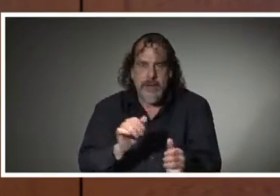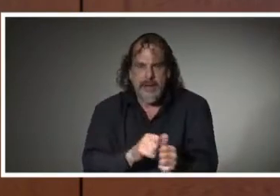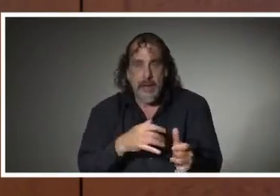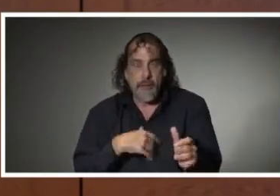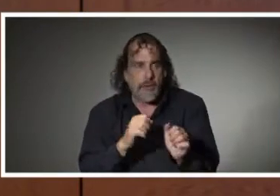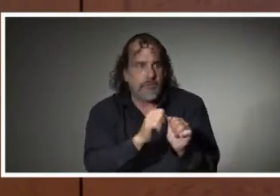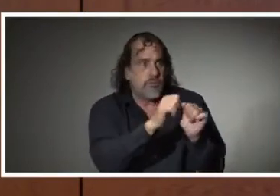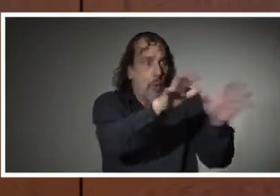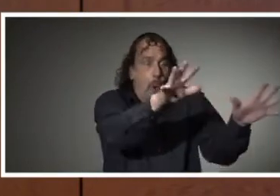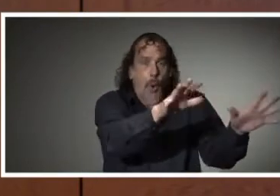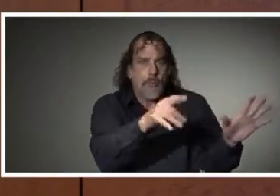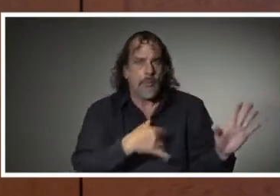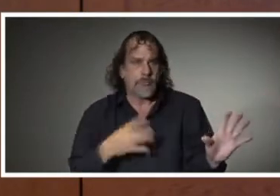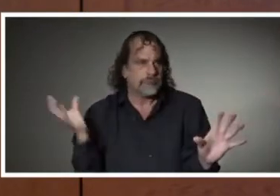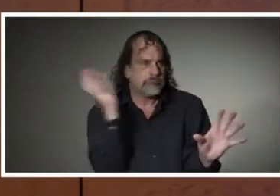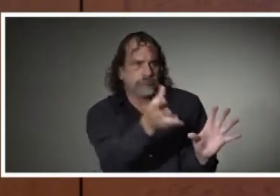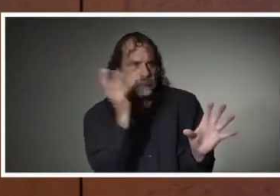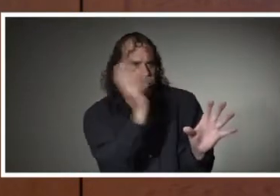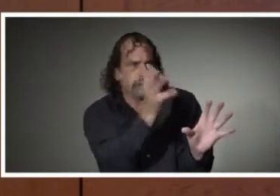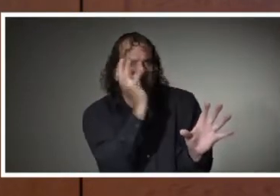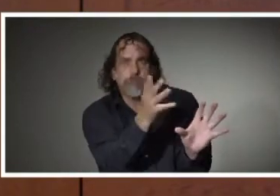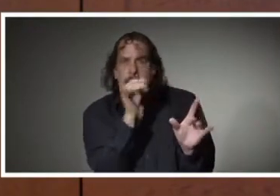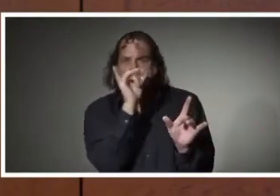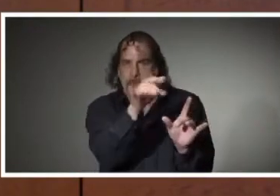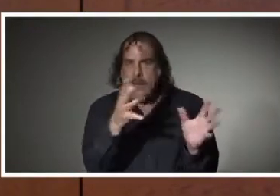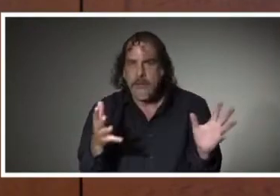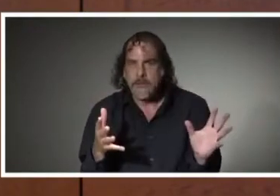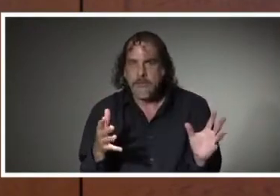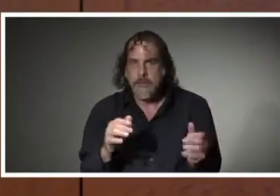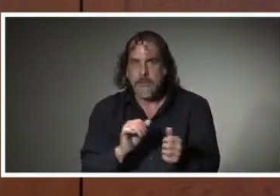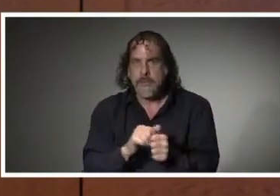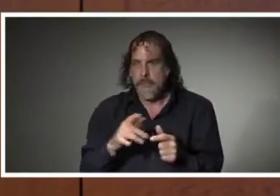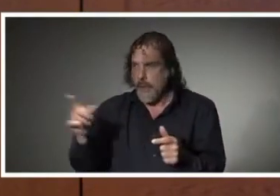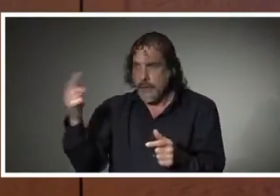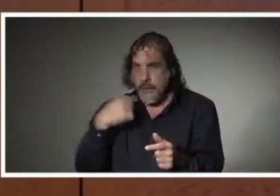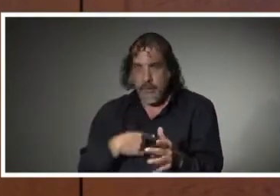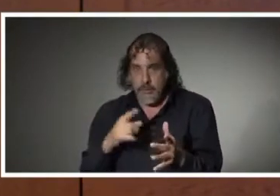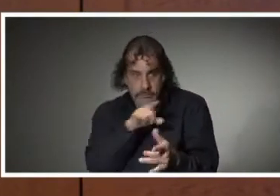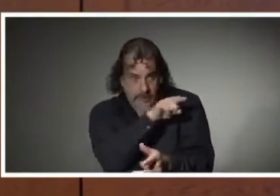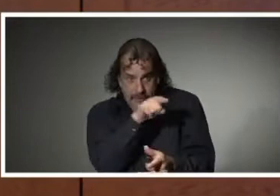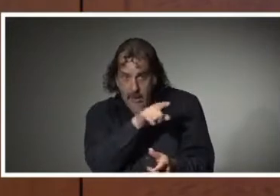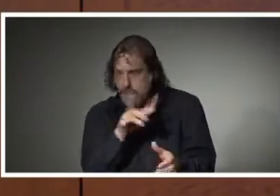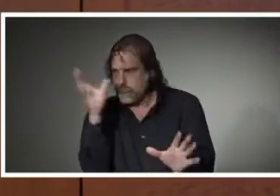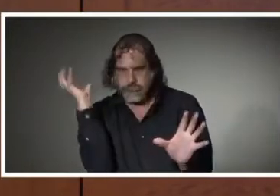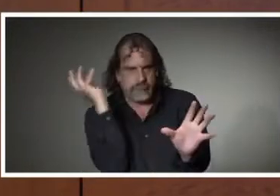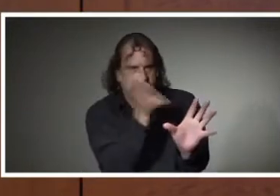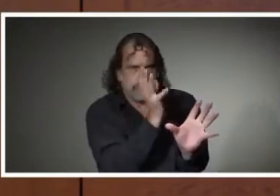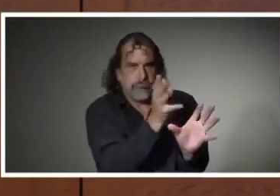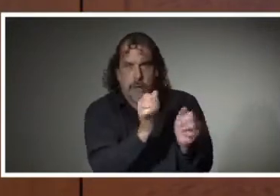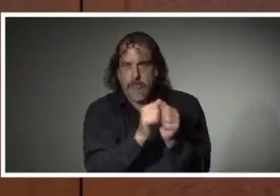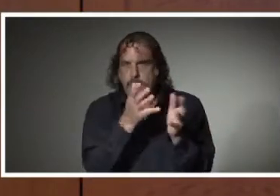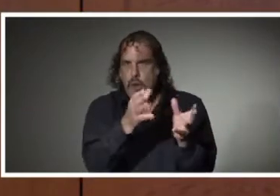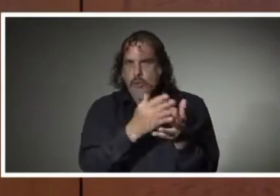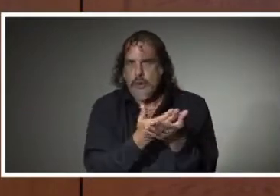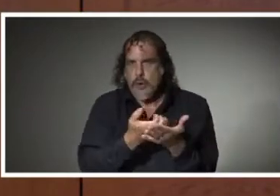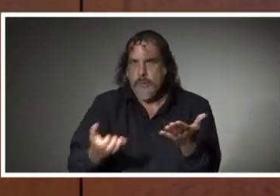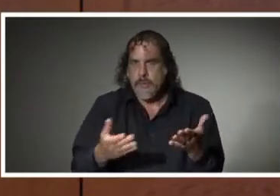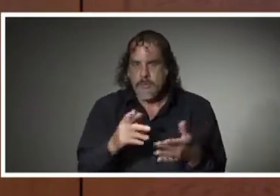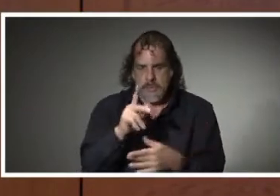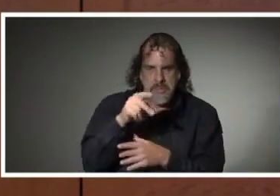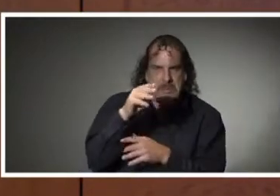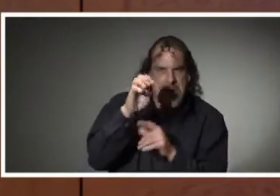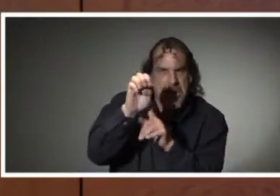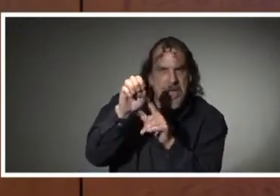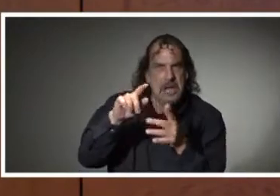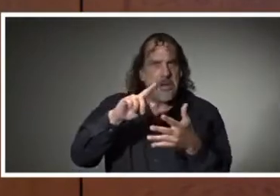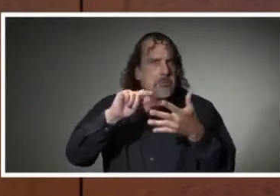have outbreaks as designated by the Department of Health. We're able to get out there and deliver those services, those the PPE